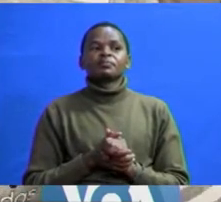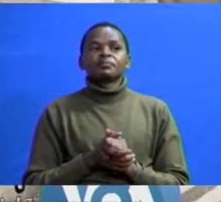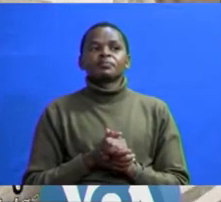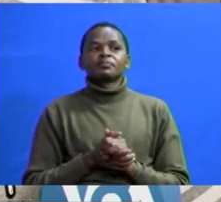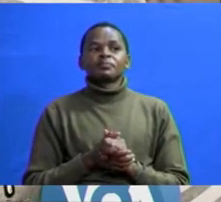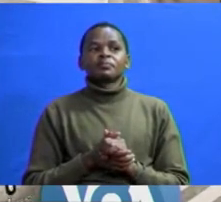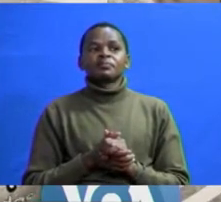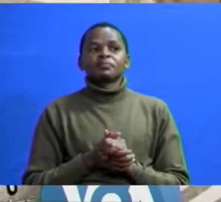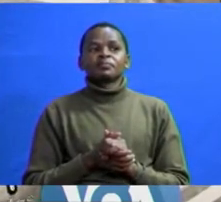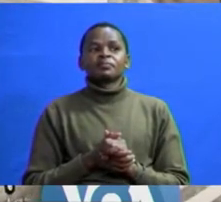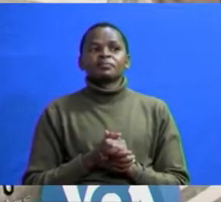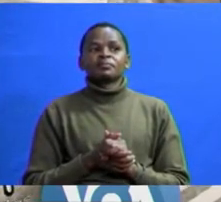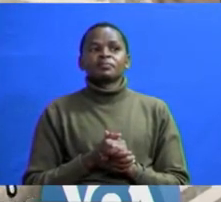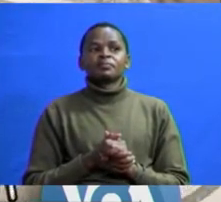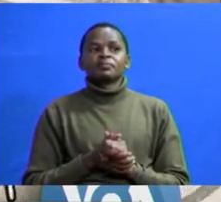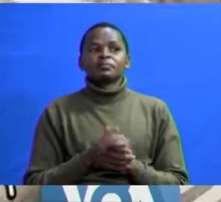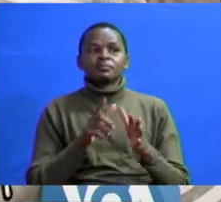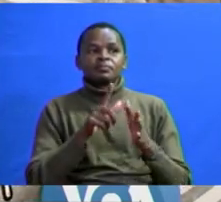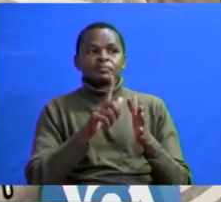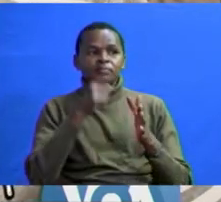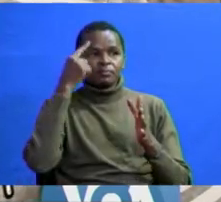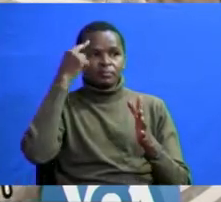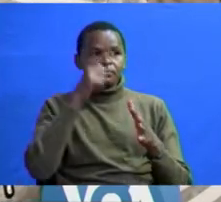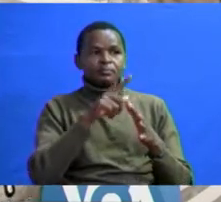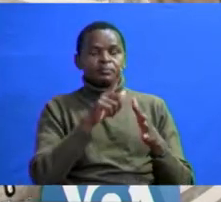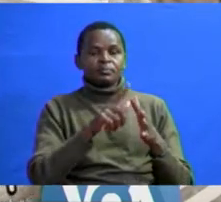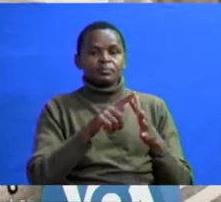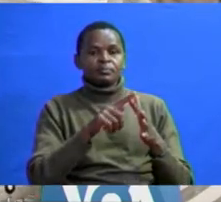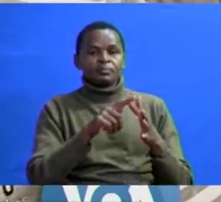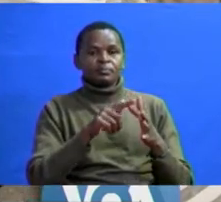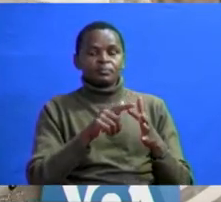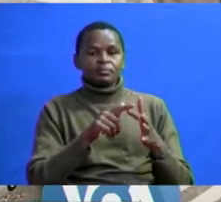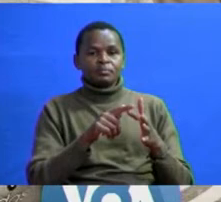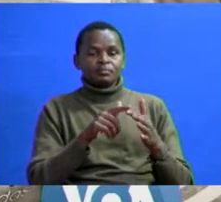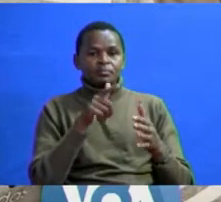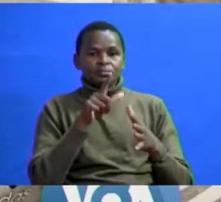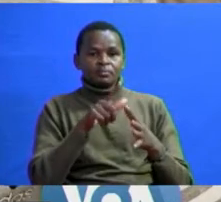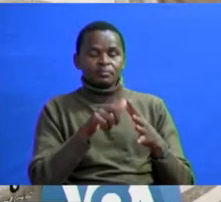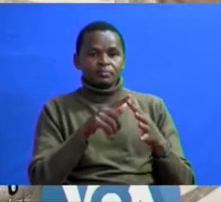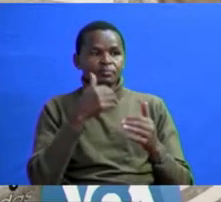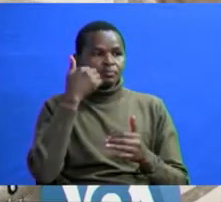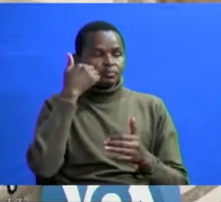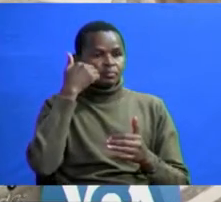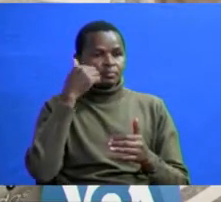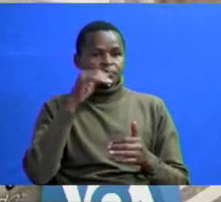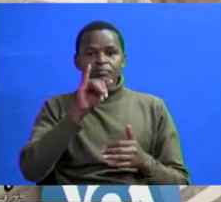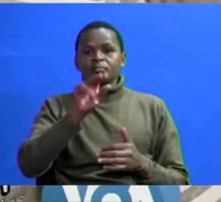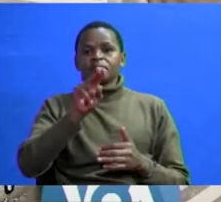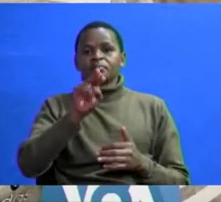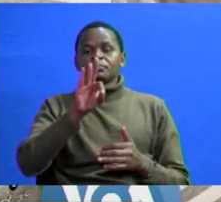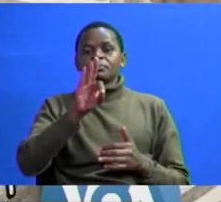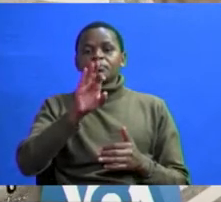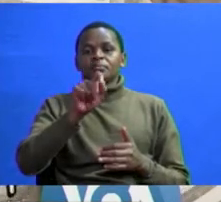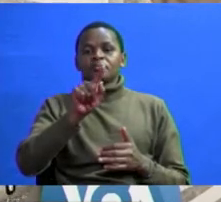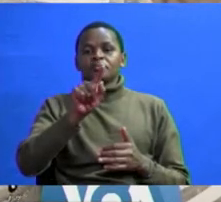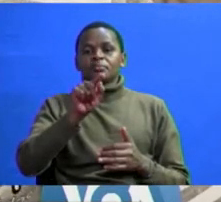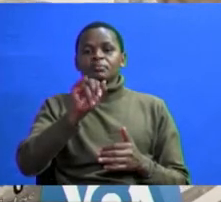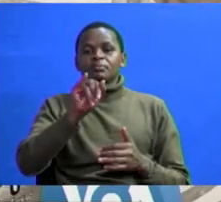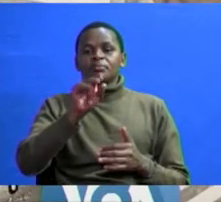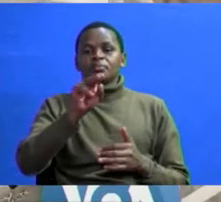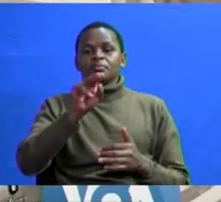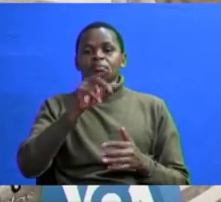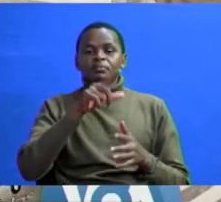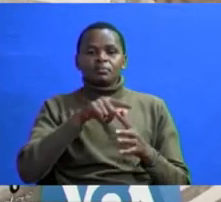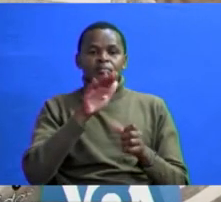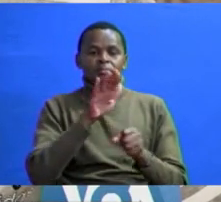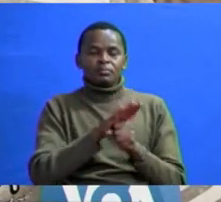Mostly, now we need help with items for children because they are getting sick with infections, diarrhea, coughing, and